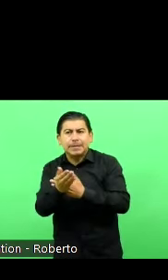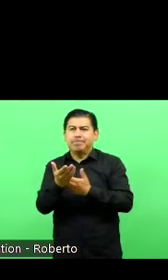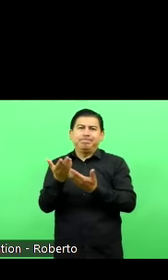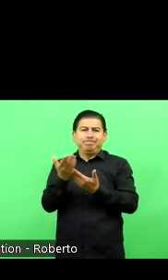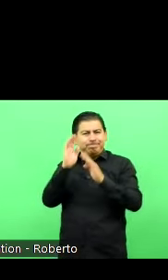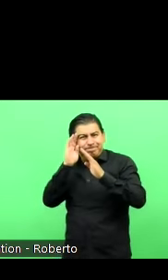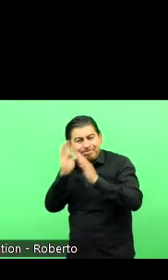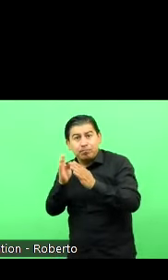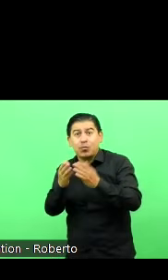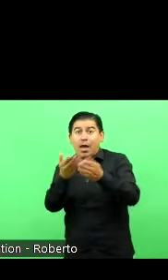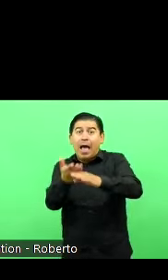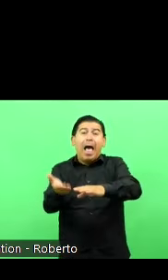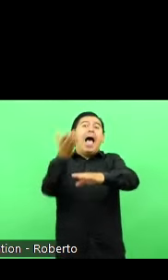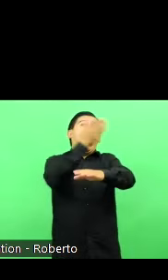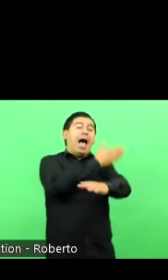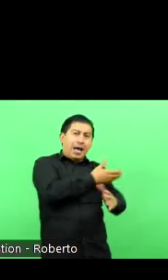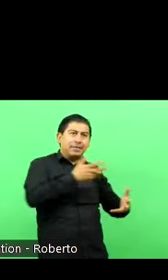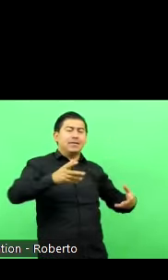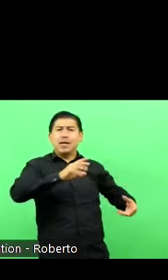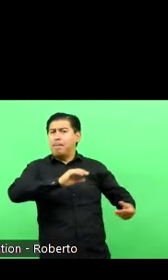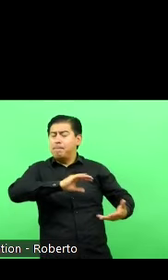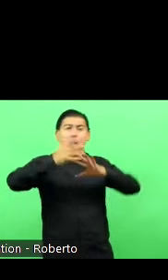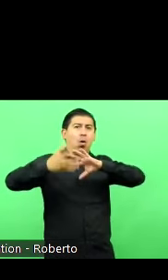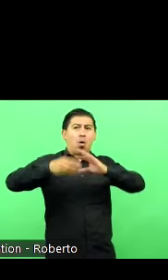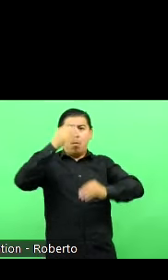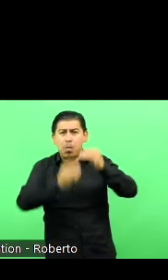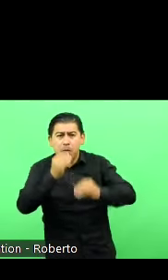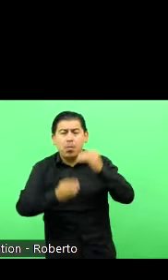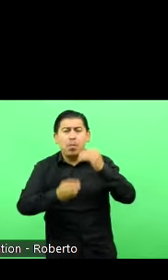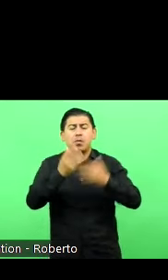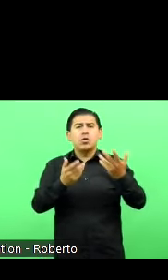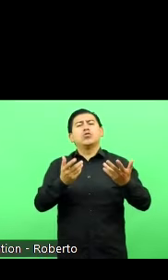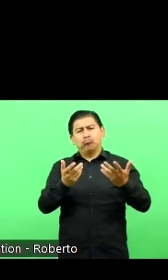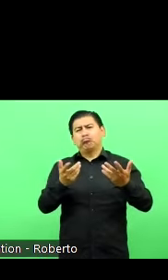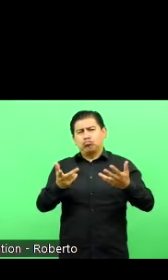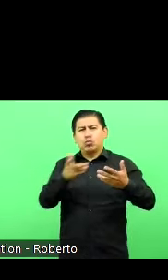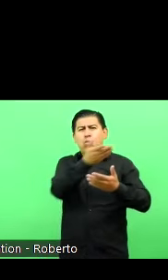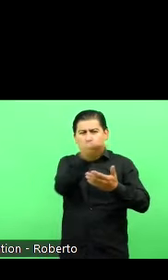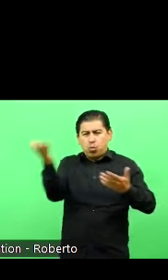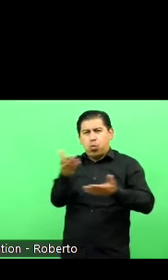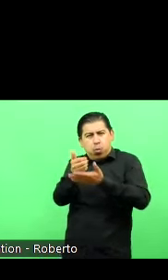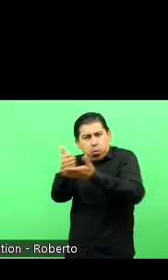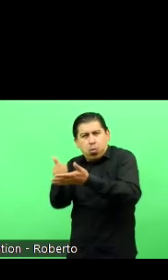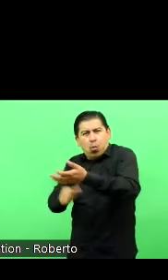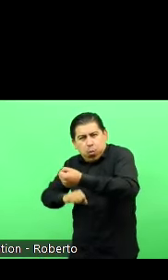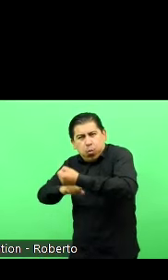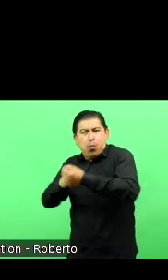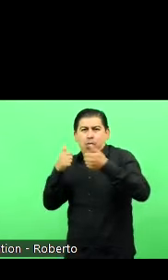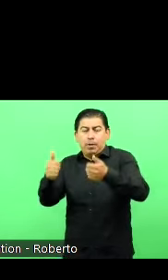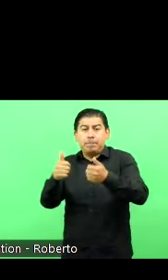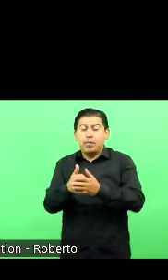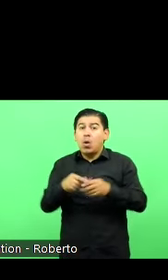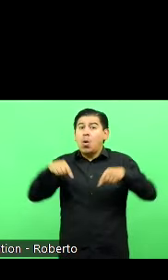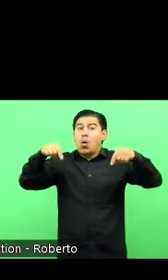are implementing accessible early warning systems, inclusive evacuation protocols, and specialized